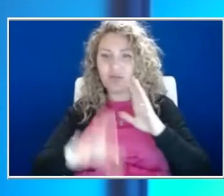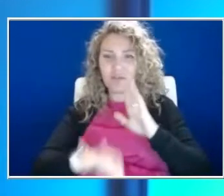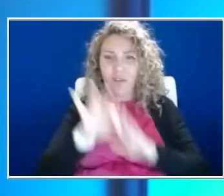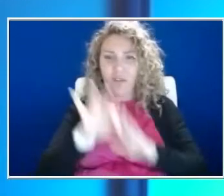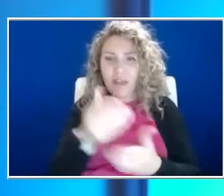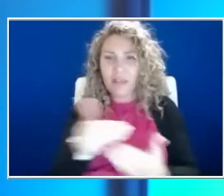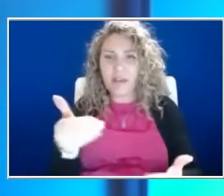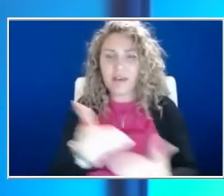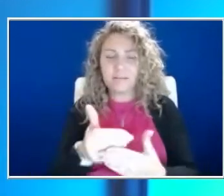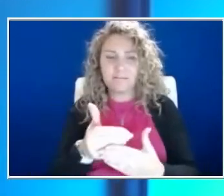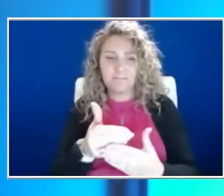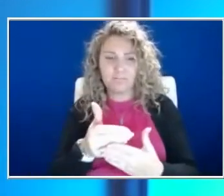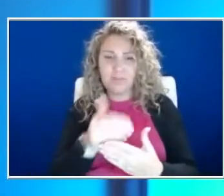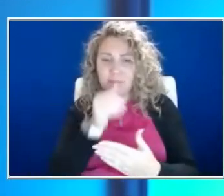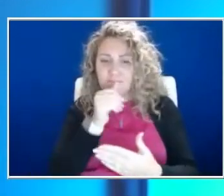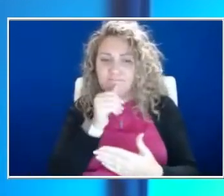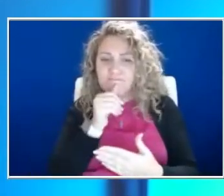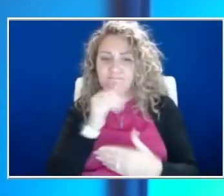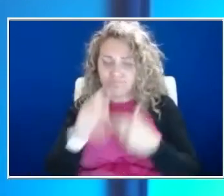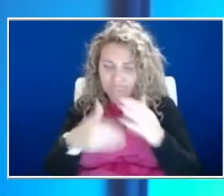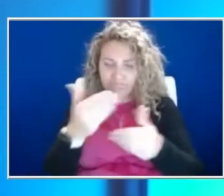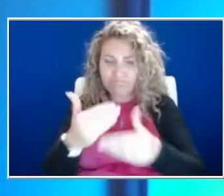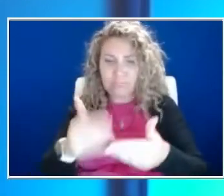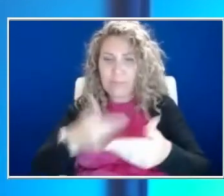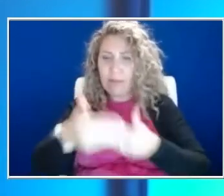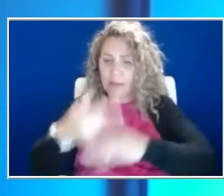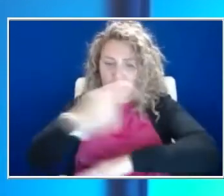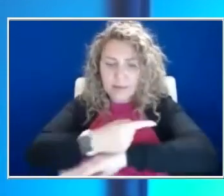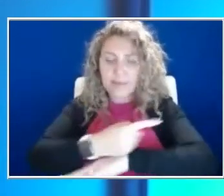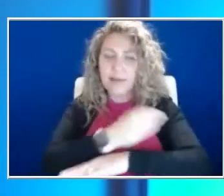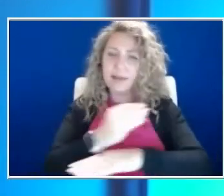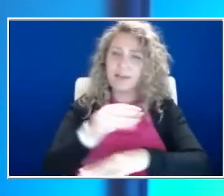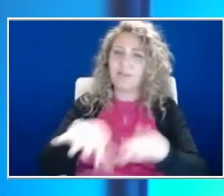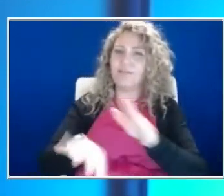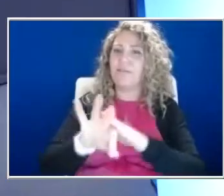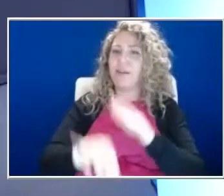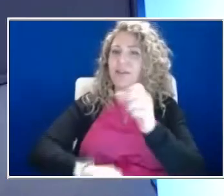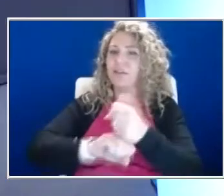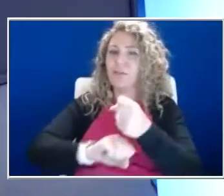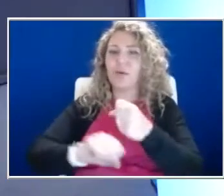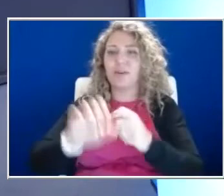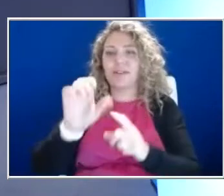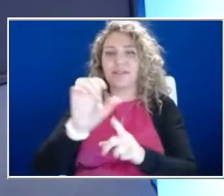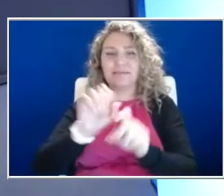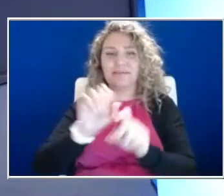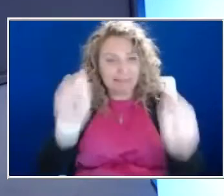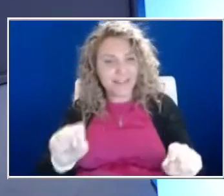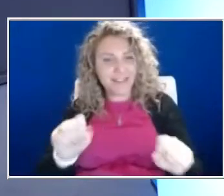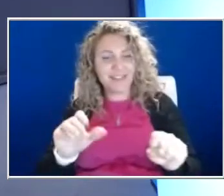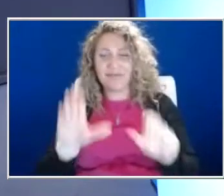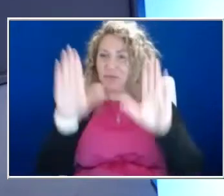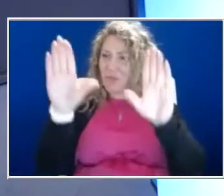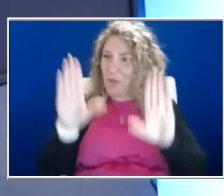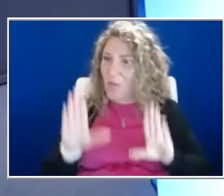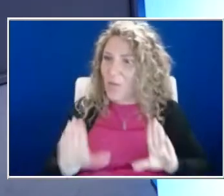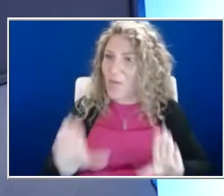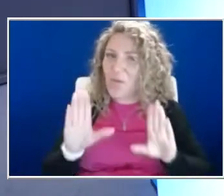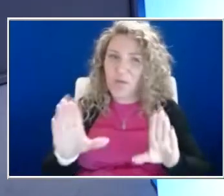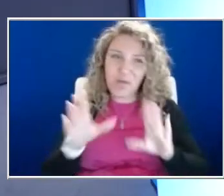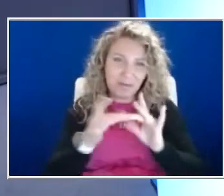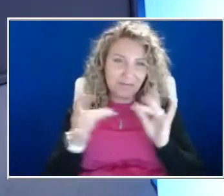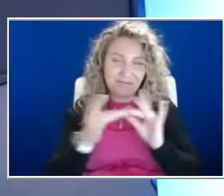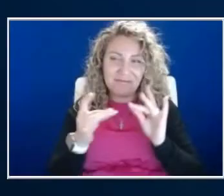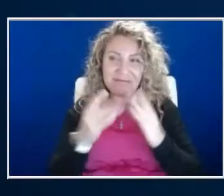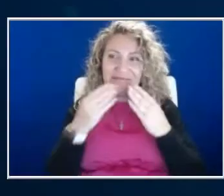that next day, and find that support system, and that's what we want to offer. Great message. Thank you for ending on that. Appreciate it. Always good to see